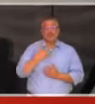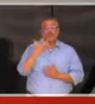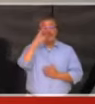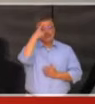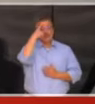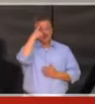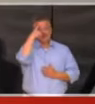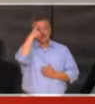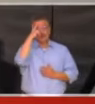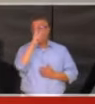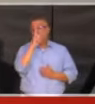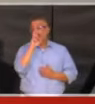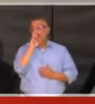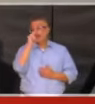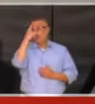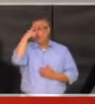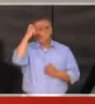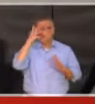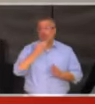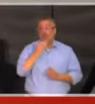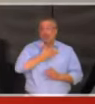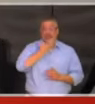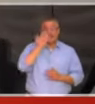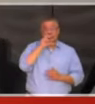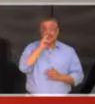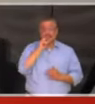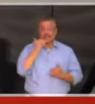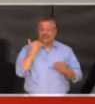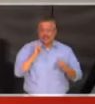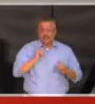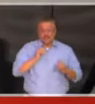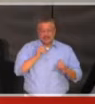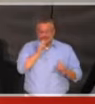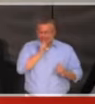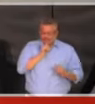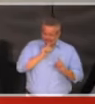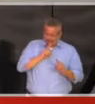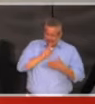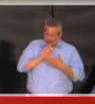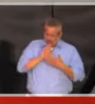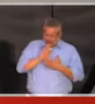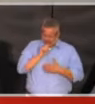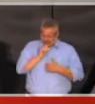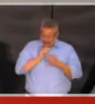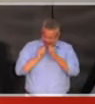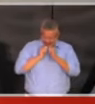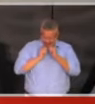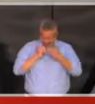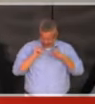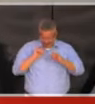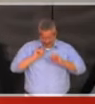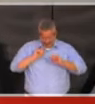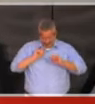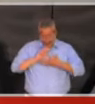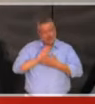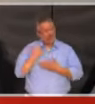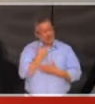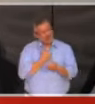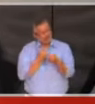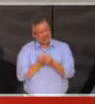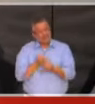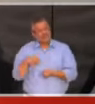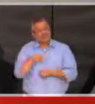dreamers, homeless kids that are still going to school and working, your grit and your determination. Well, we have your back.